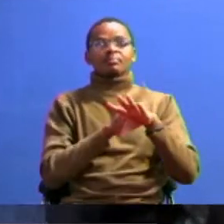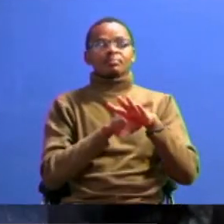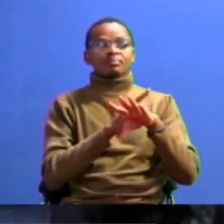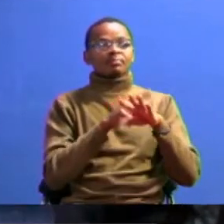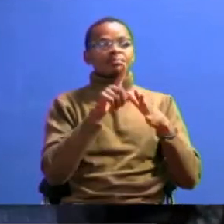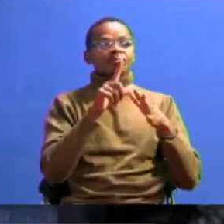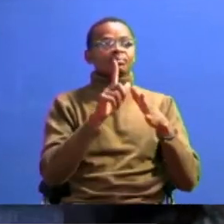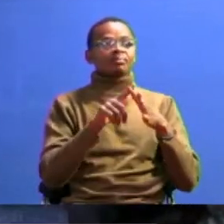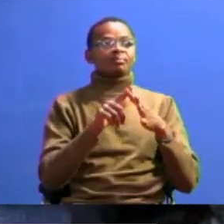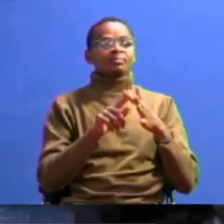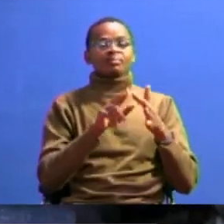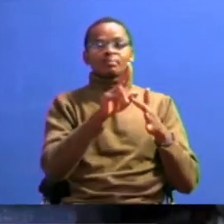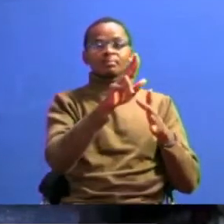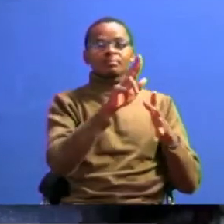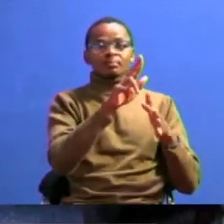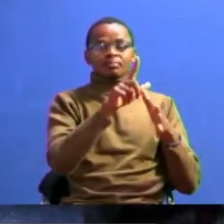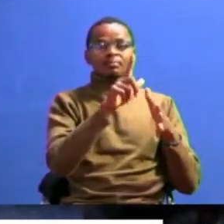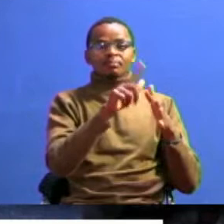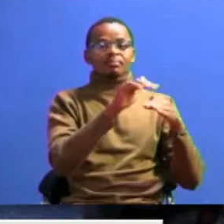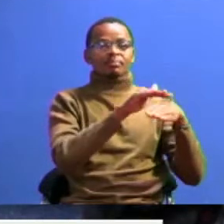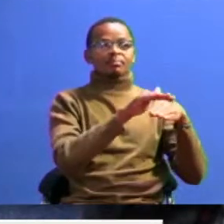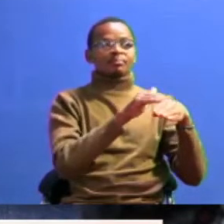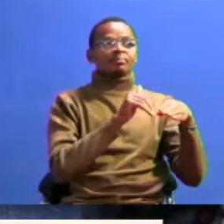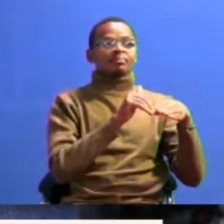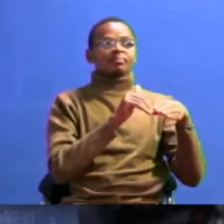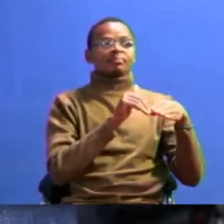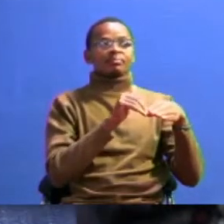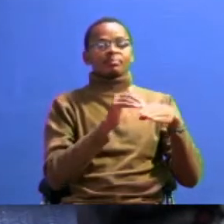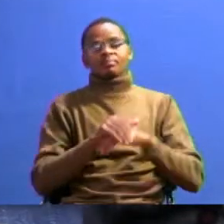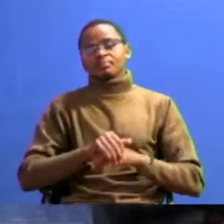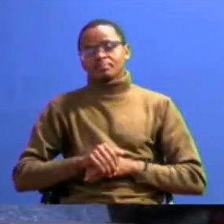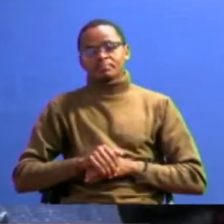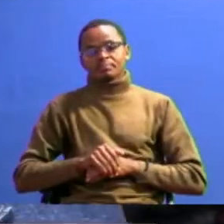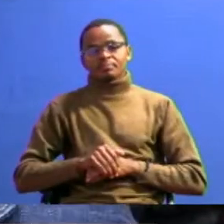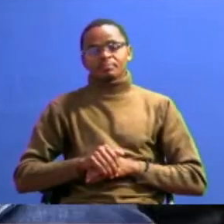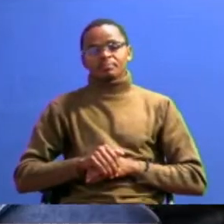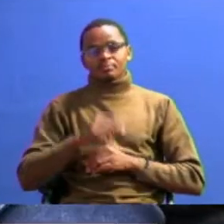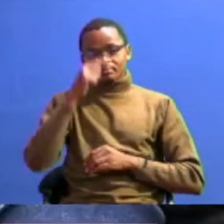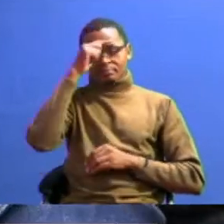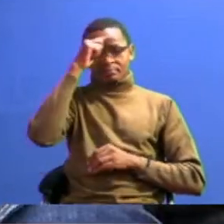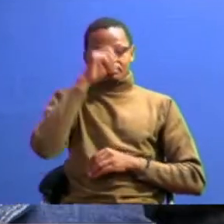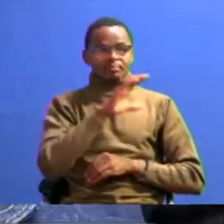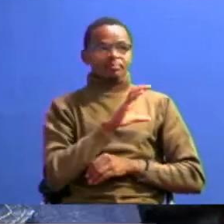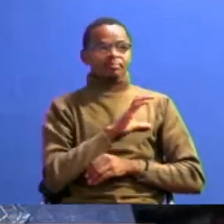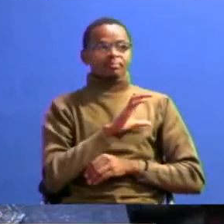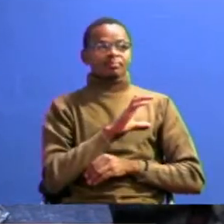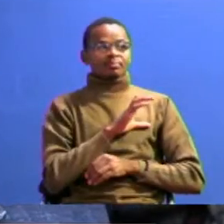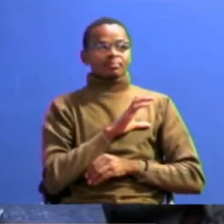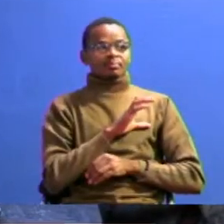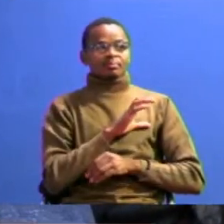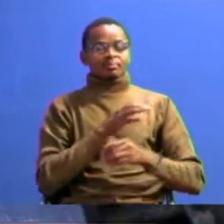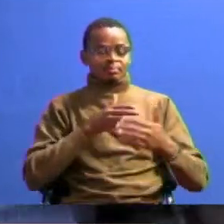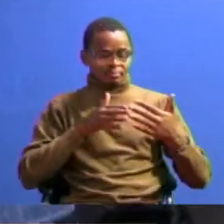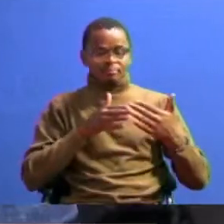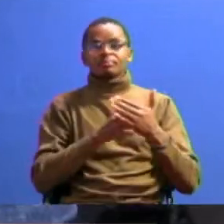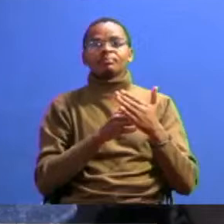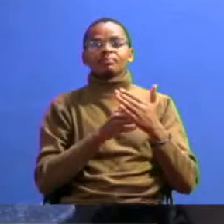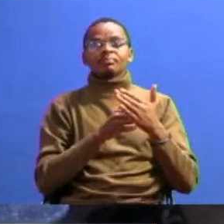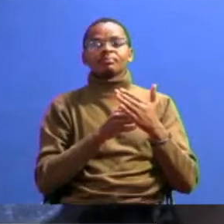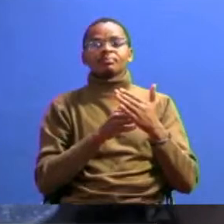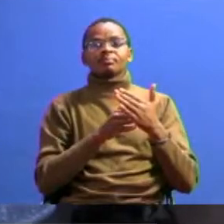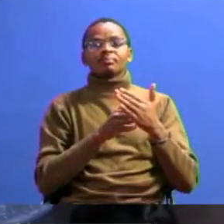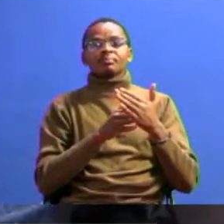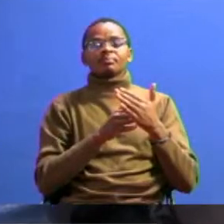Uhuru hakuwa na uwezo wa kuitisha mkutano kwa sababu yeye alikoma kuwa kinara